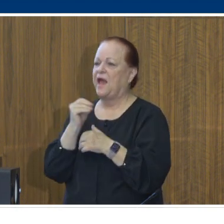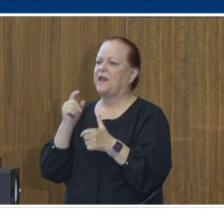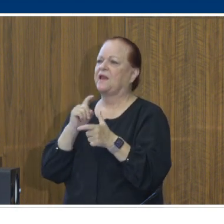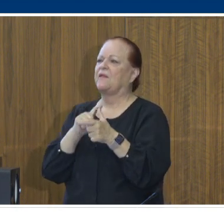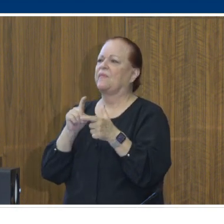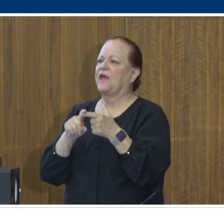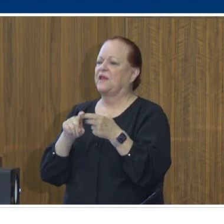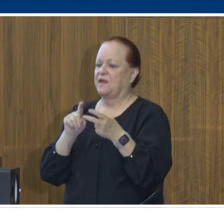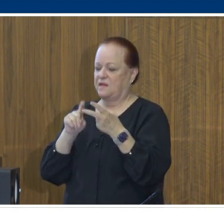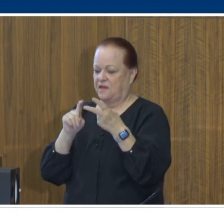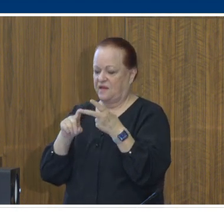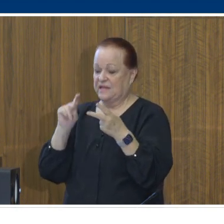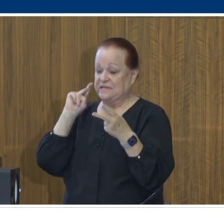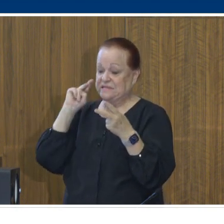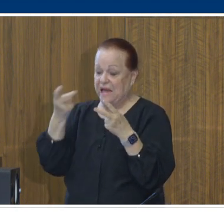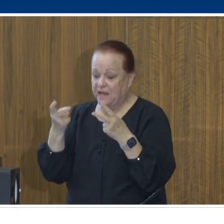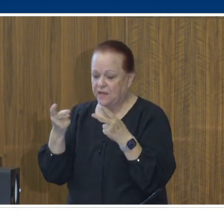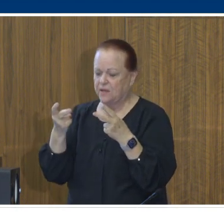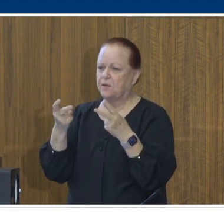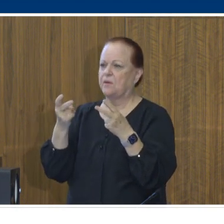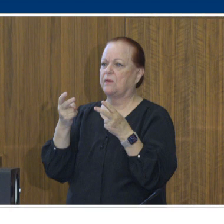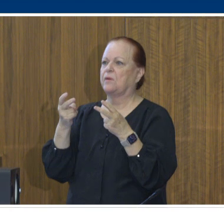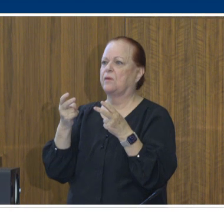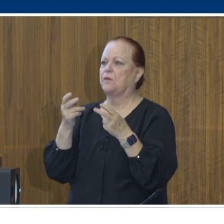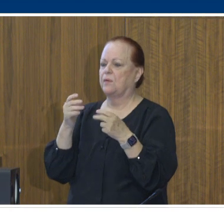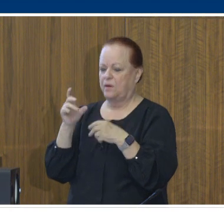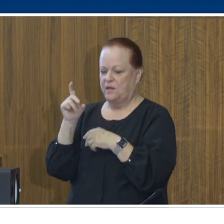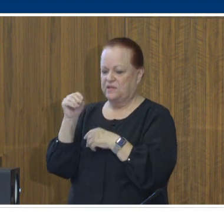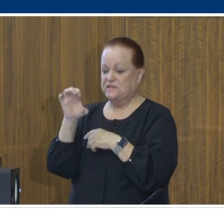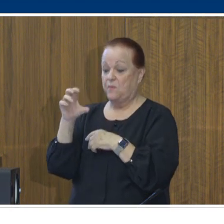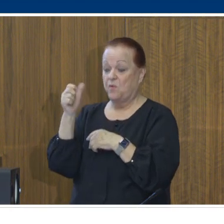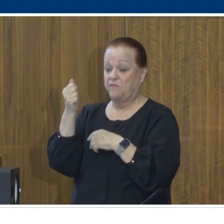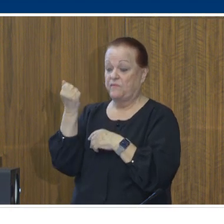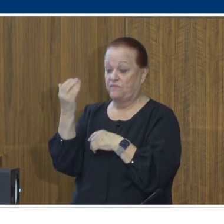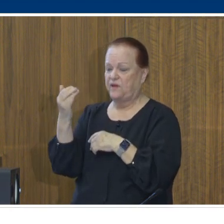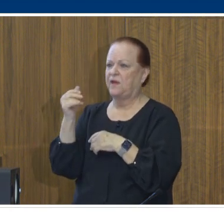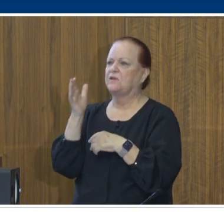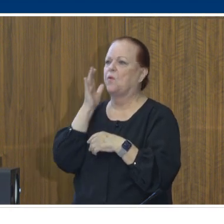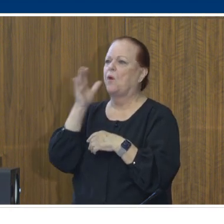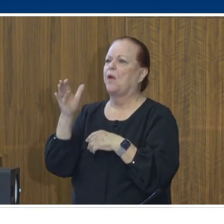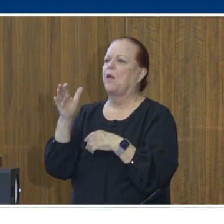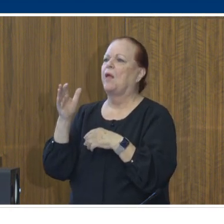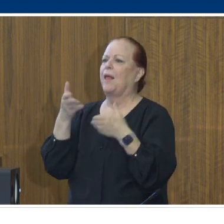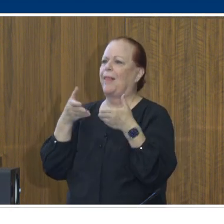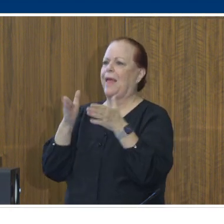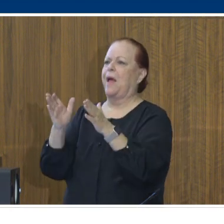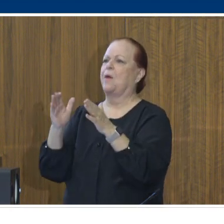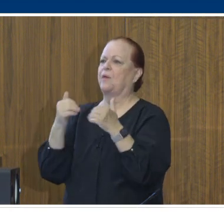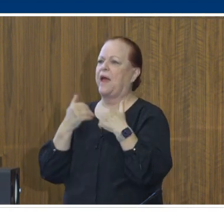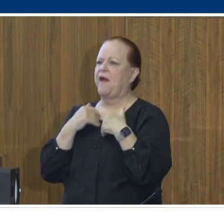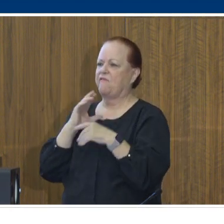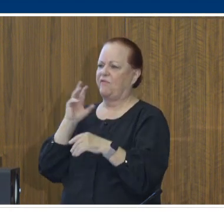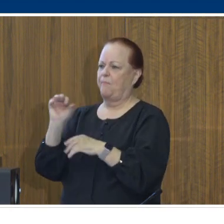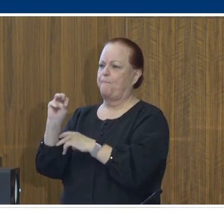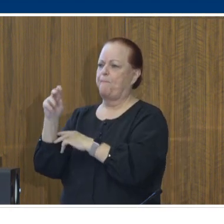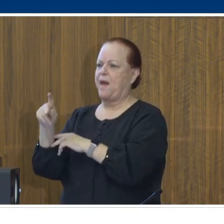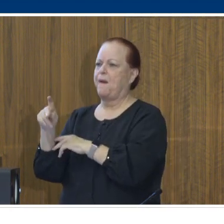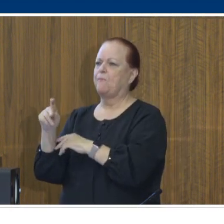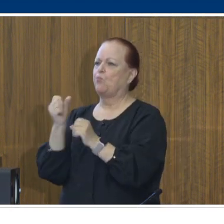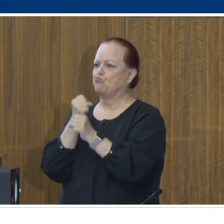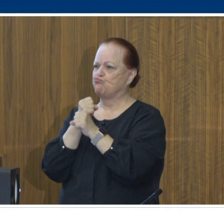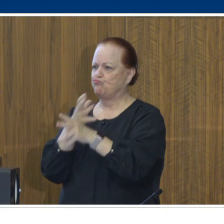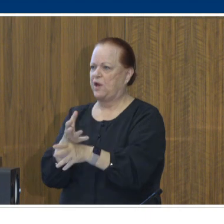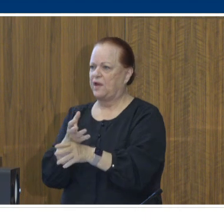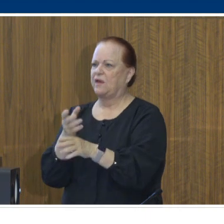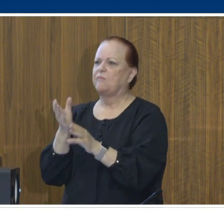reading of the redistricting ordinance and maps, which will allow us to have those in place prior to the December 15th